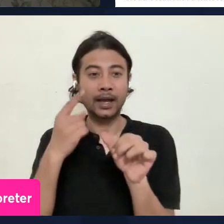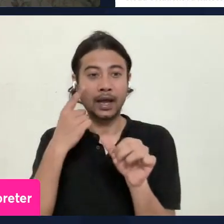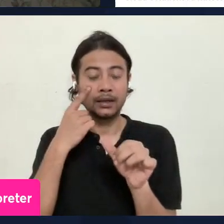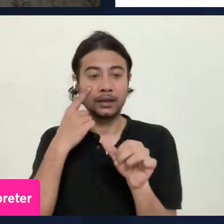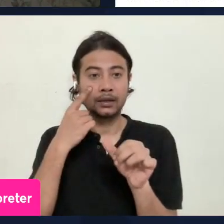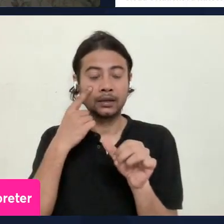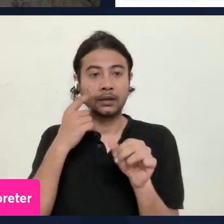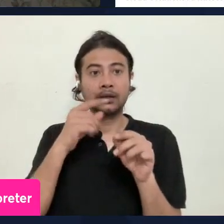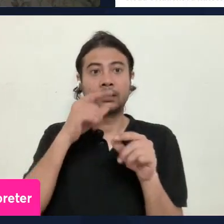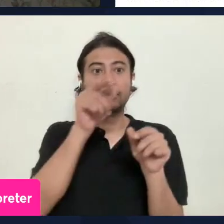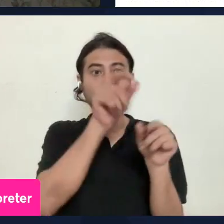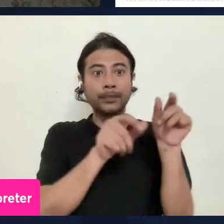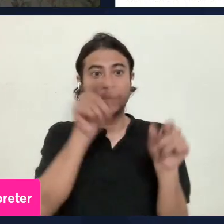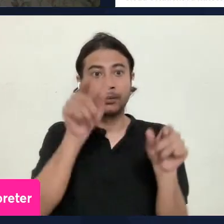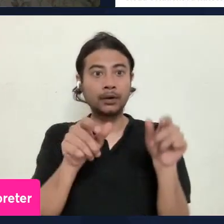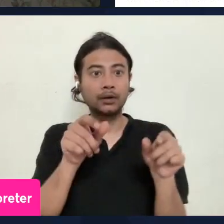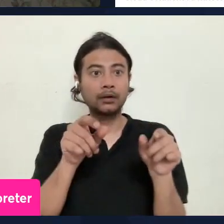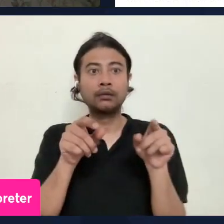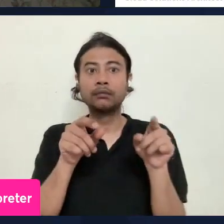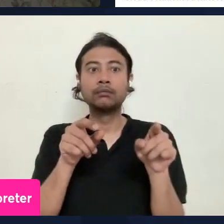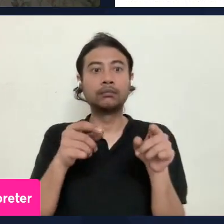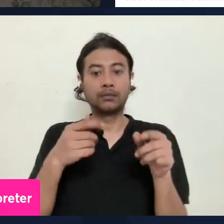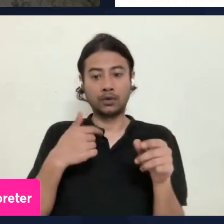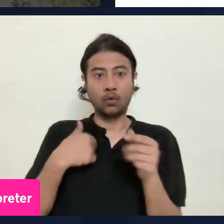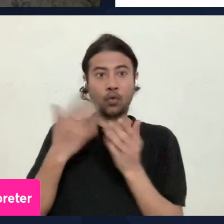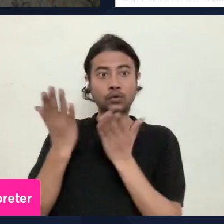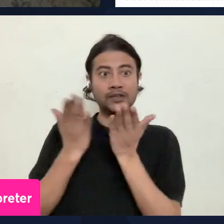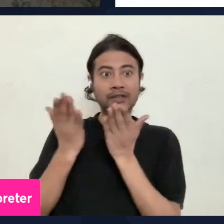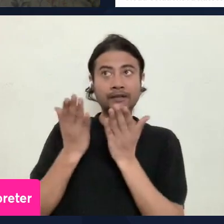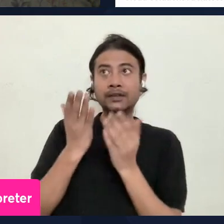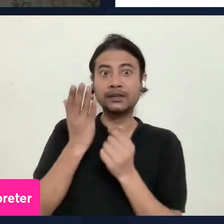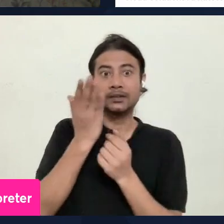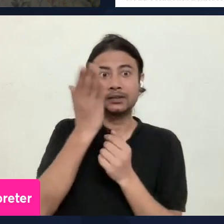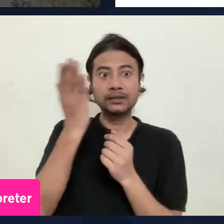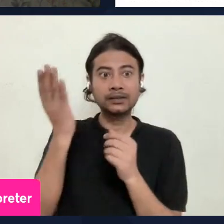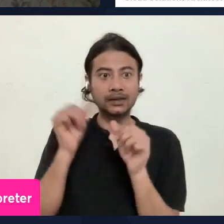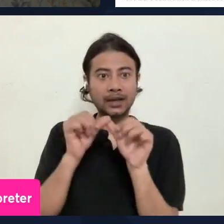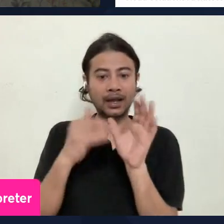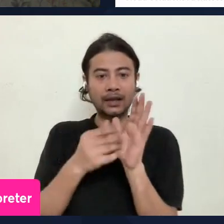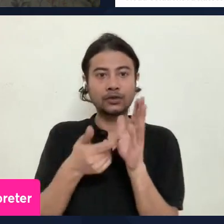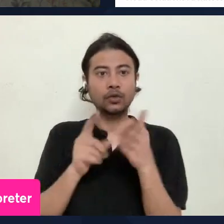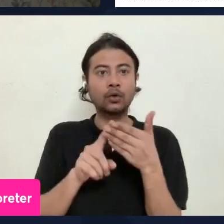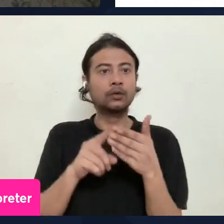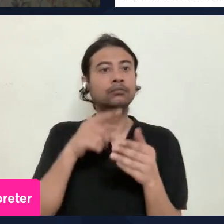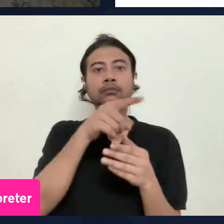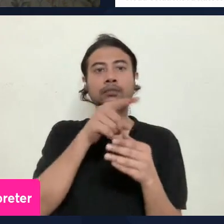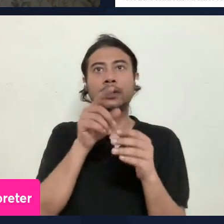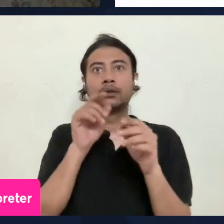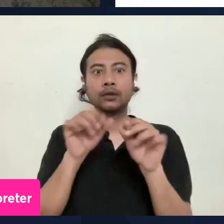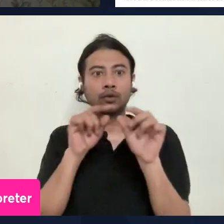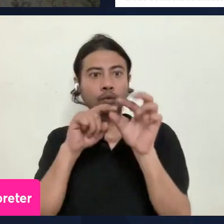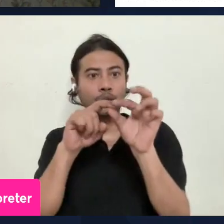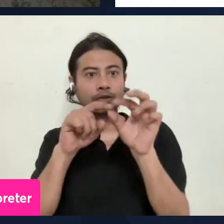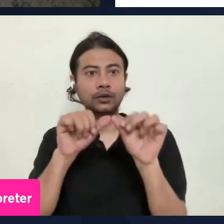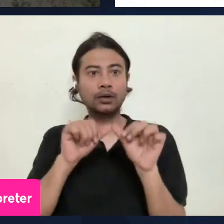solution using the various services that are available within Azure itself. So there's two options. So I think